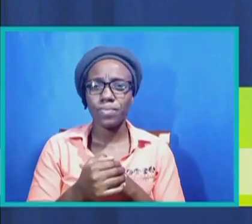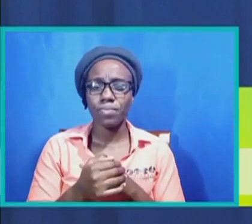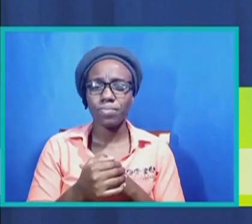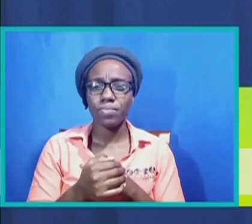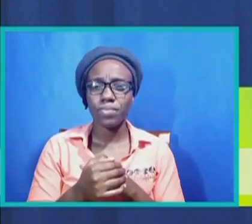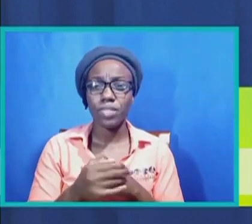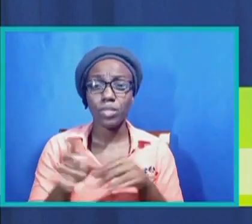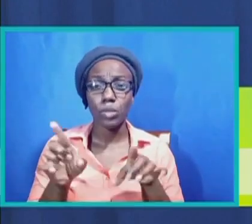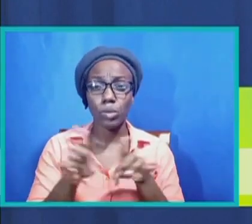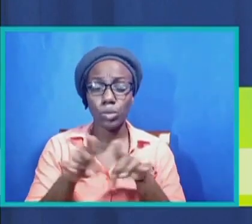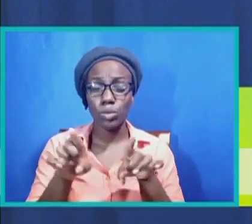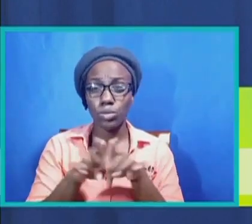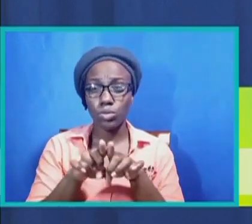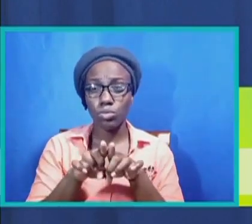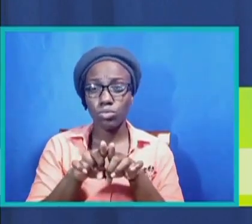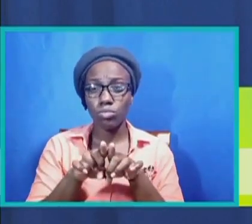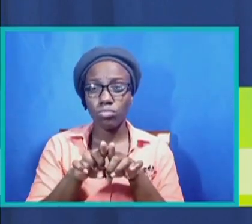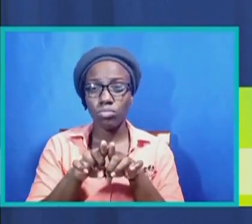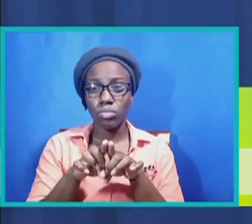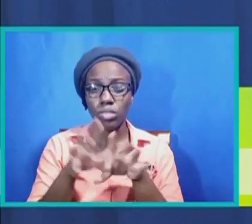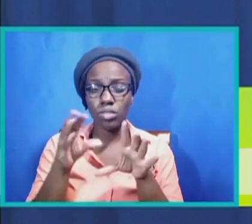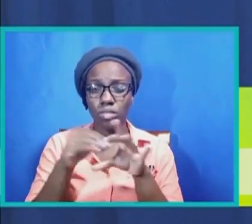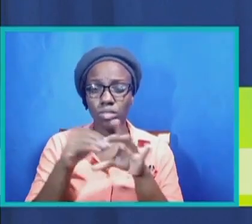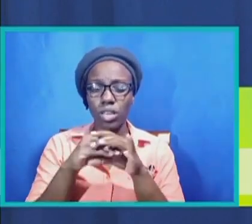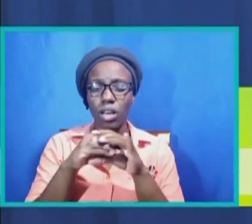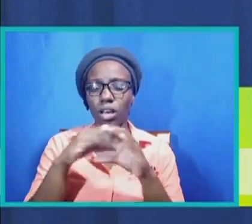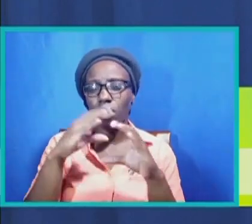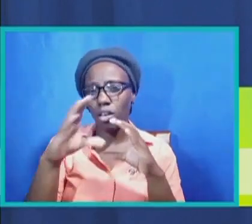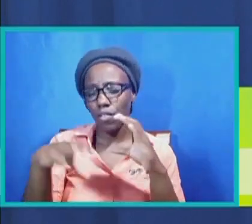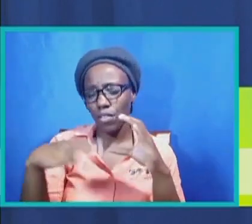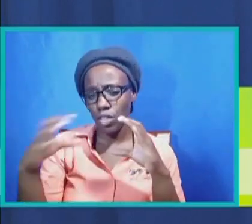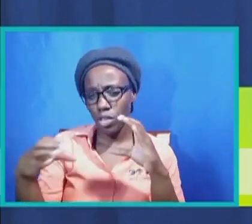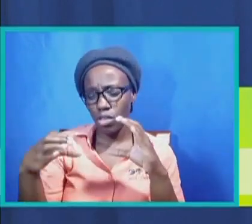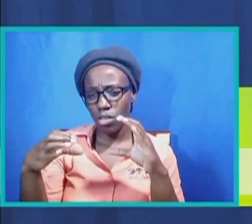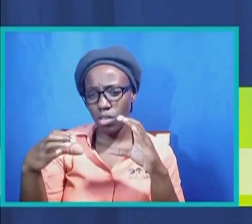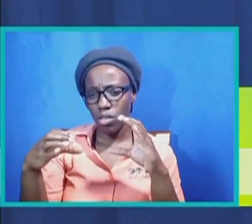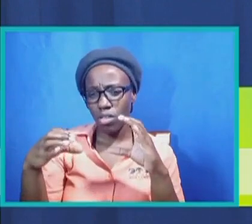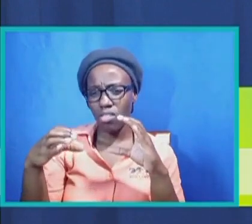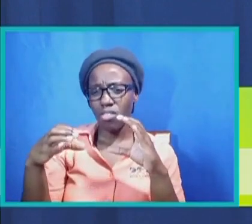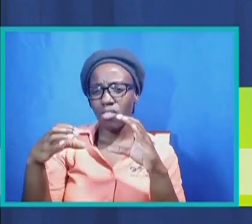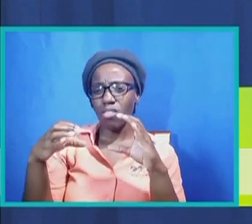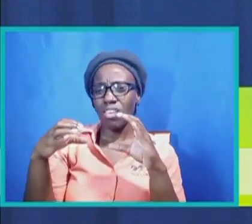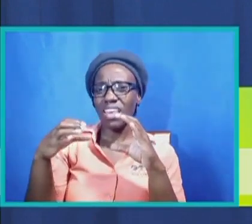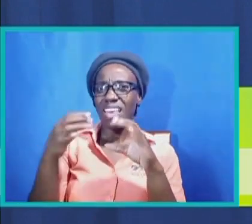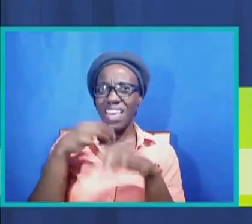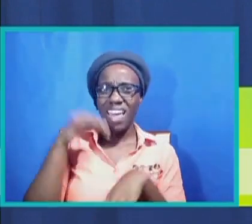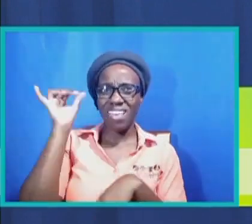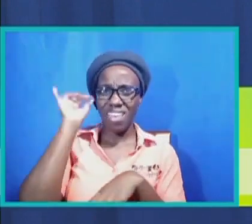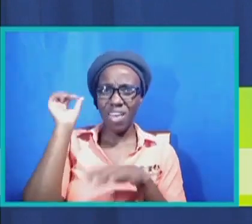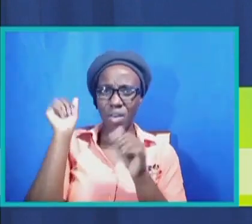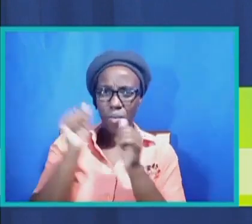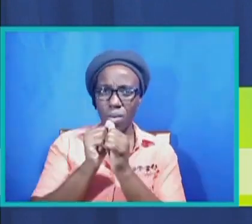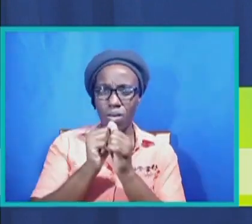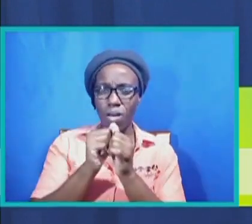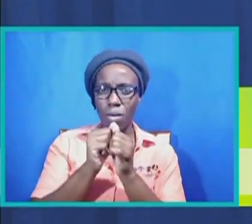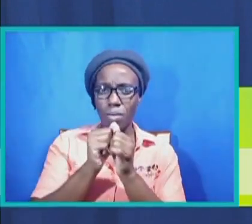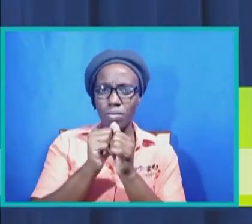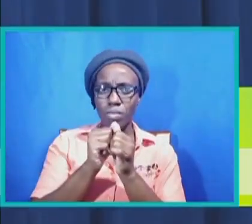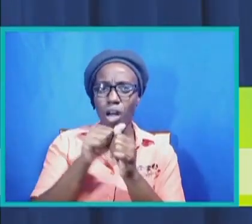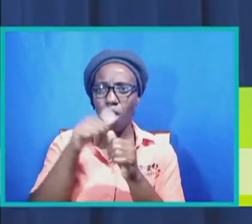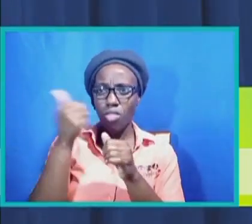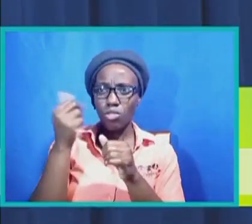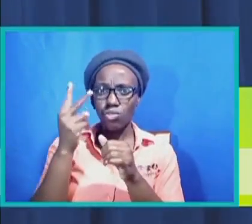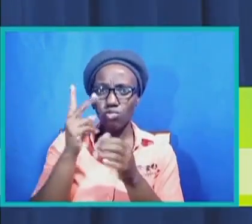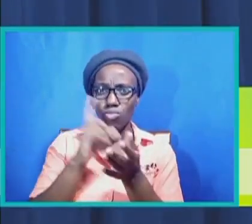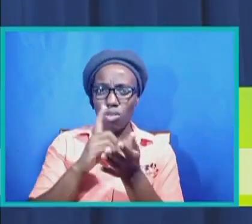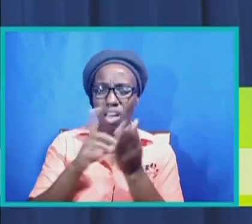of the conversation that was had yesterday with Dr. Talia Esnard and Professor Jerome Delisle in terms of